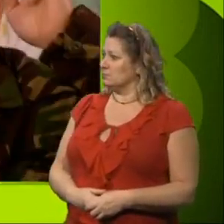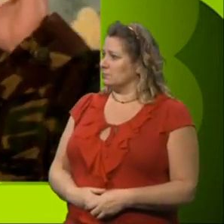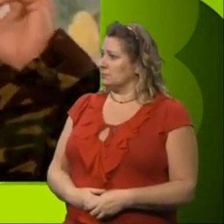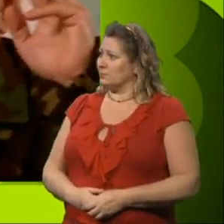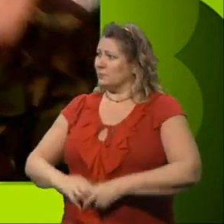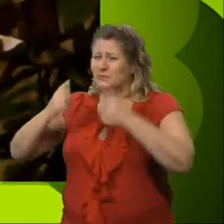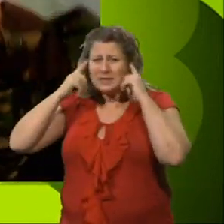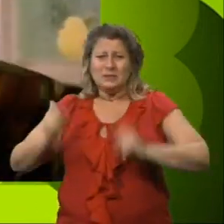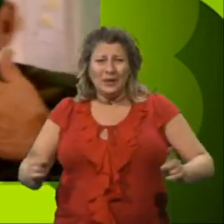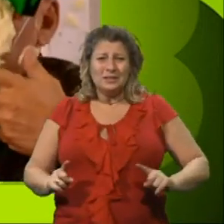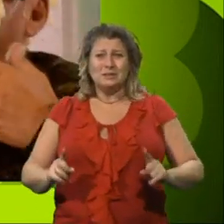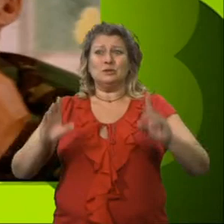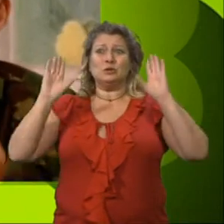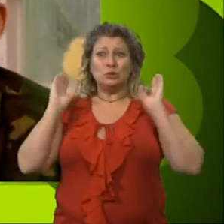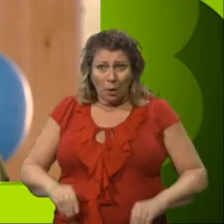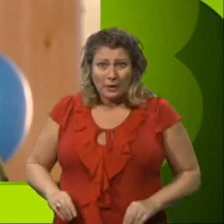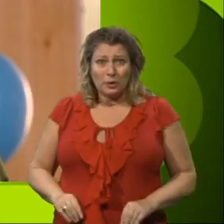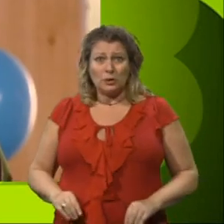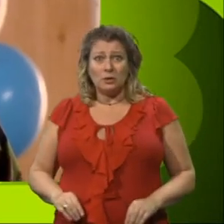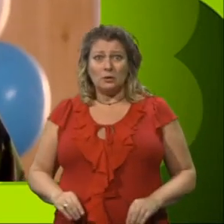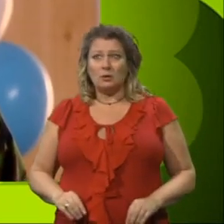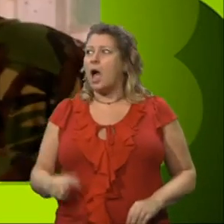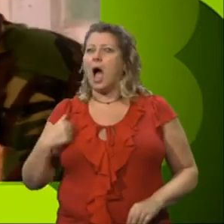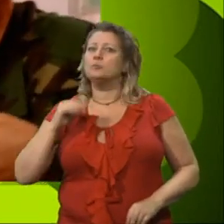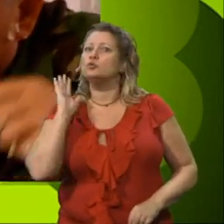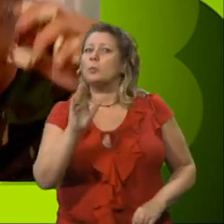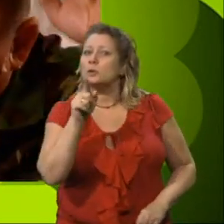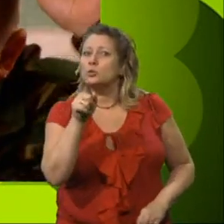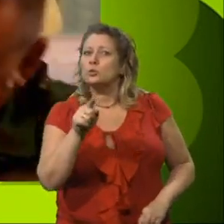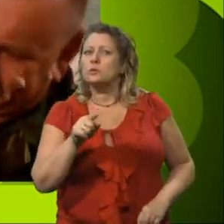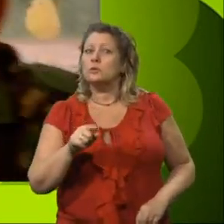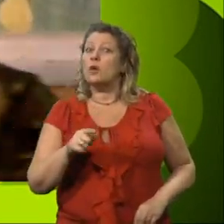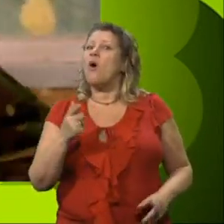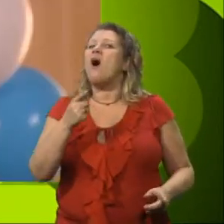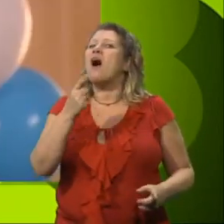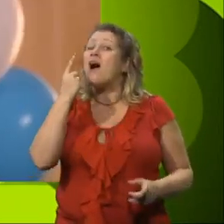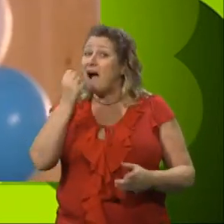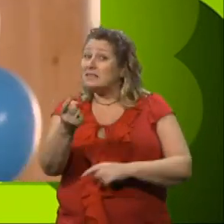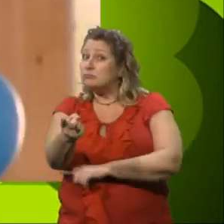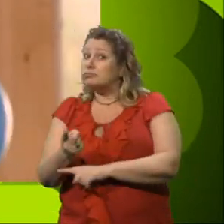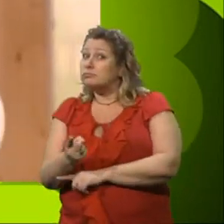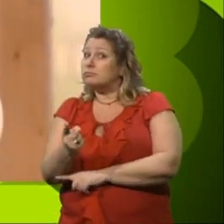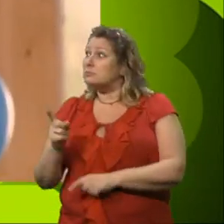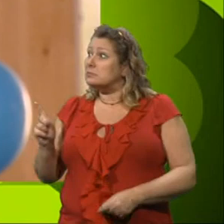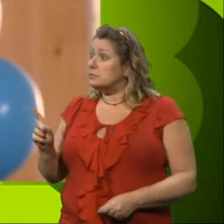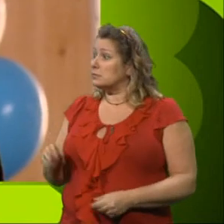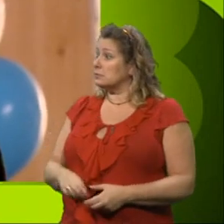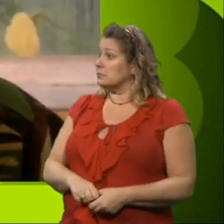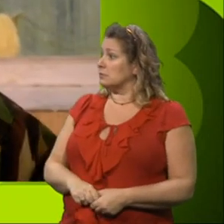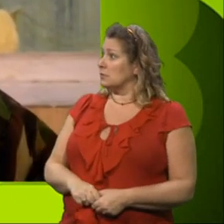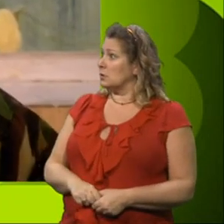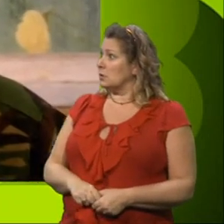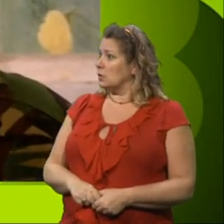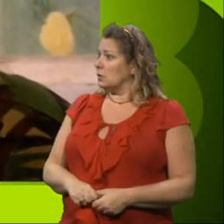What do you think you're doing? I'm stopping you. Or are you going to deny that you've got a tank hidden under that sheet of yours?